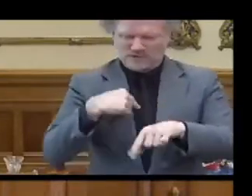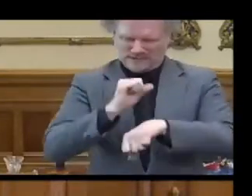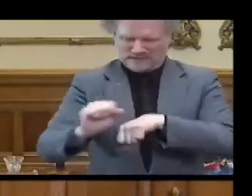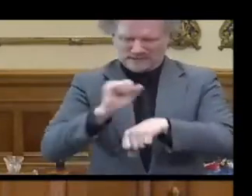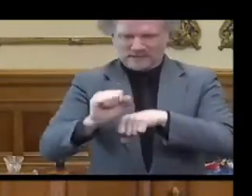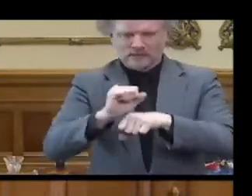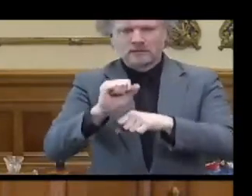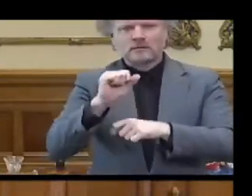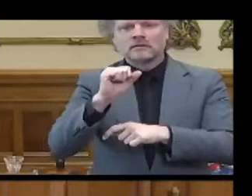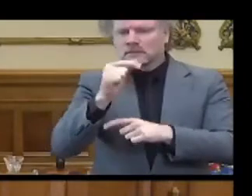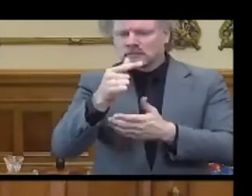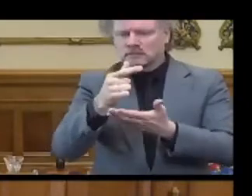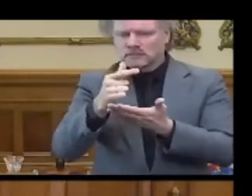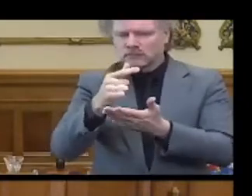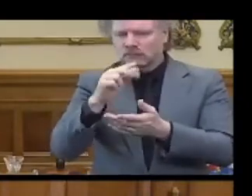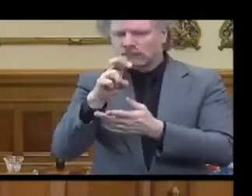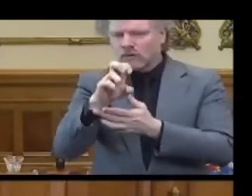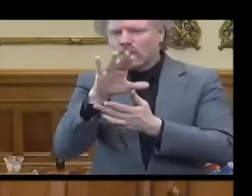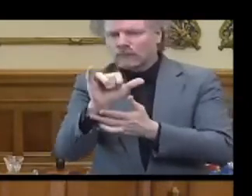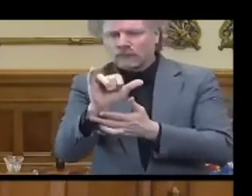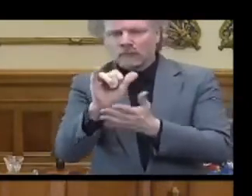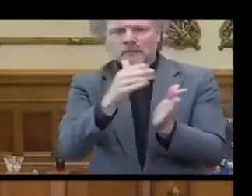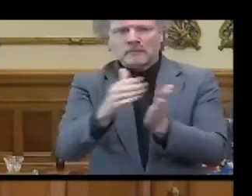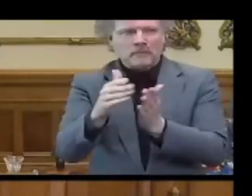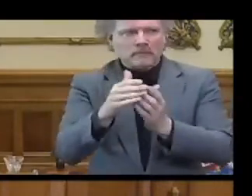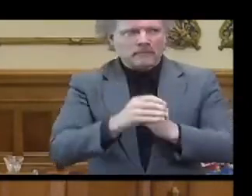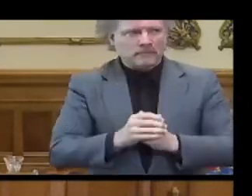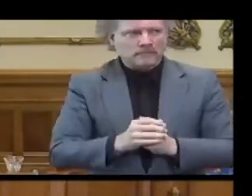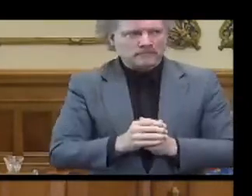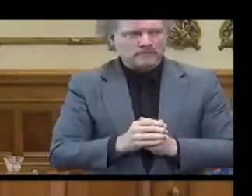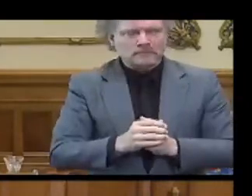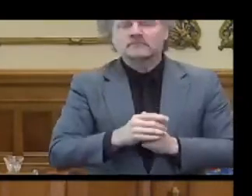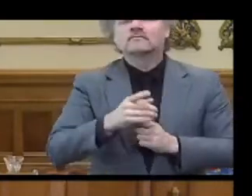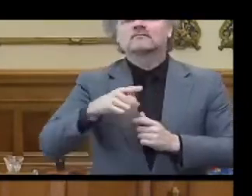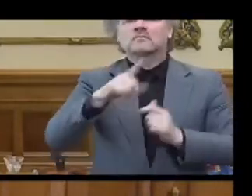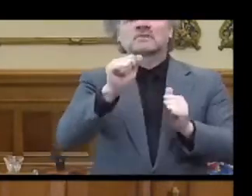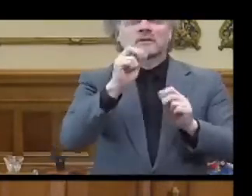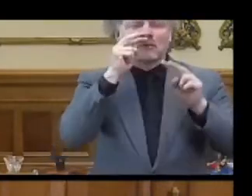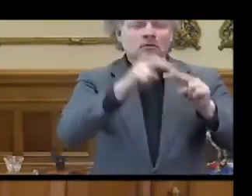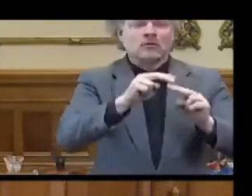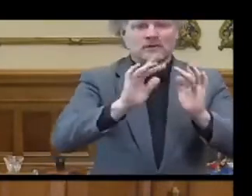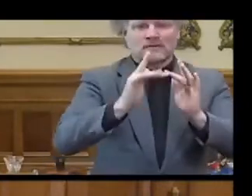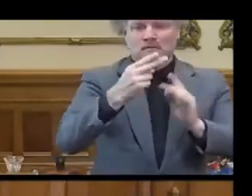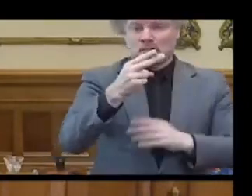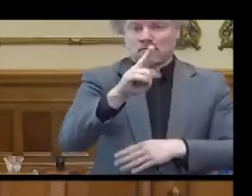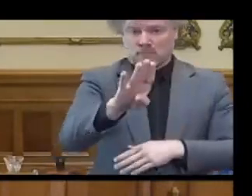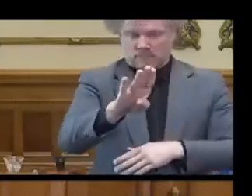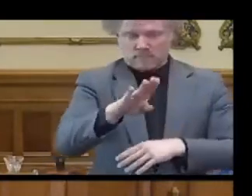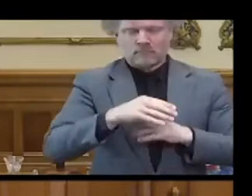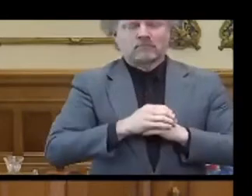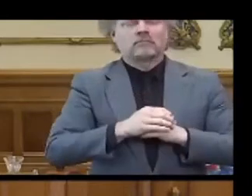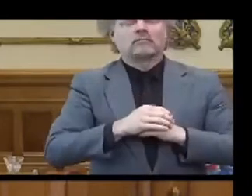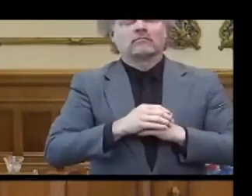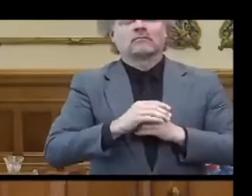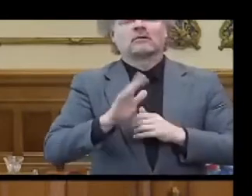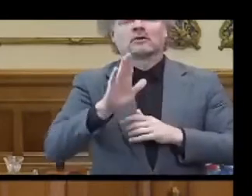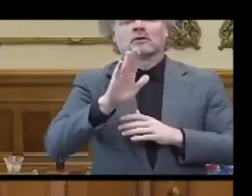rapid recovery plan for Hoosiers. You can visit the online hub,